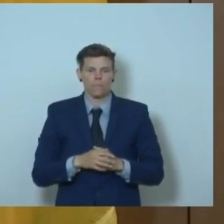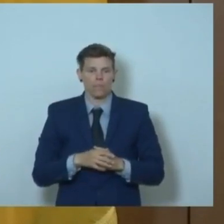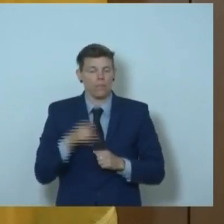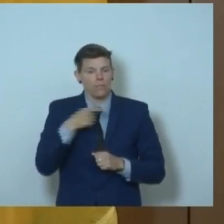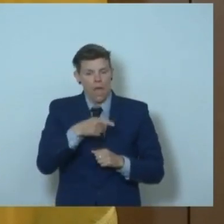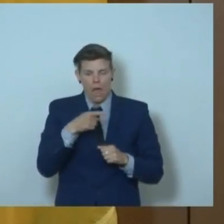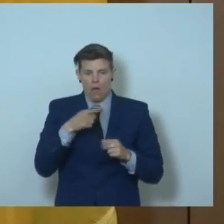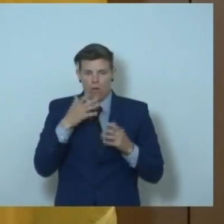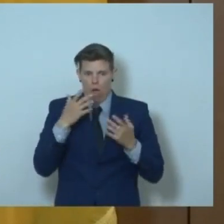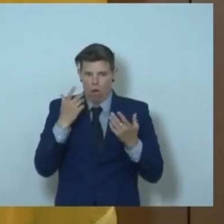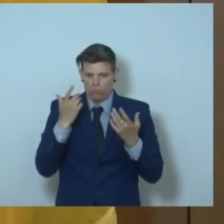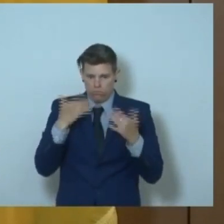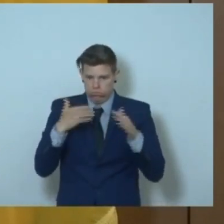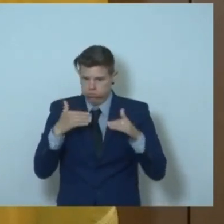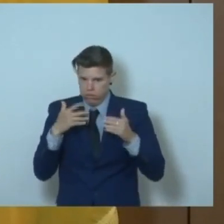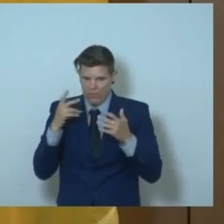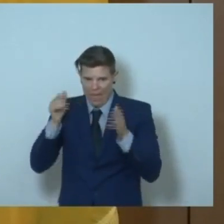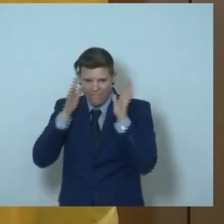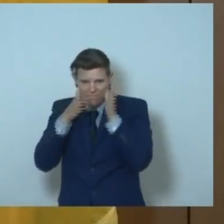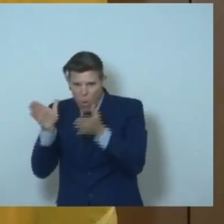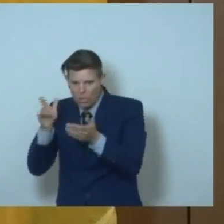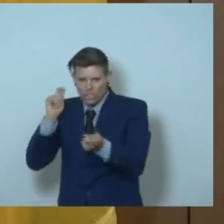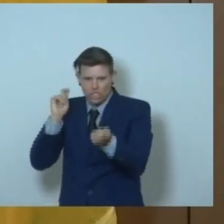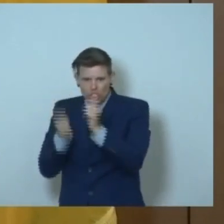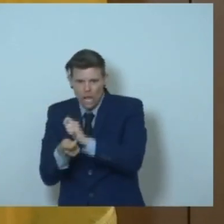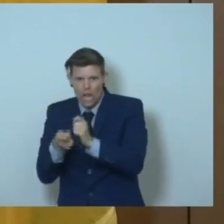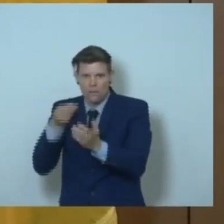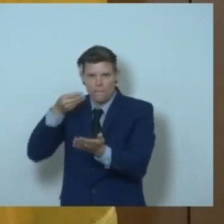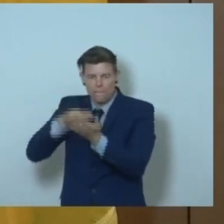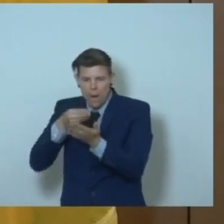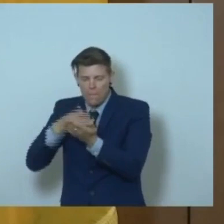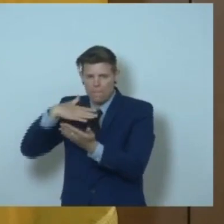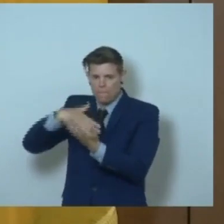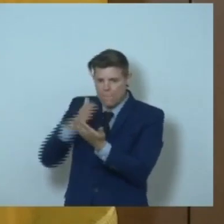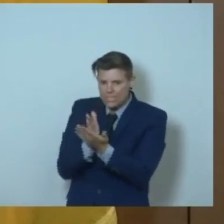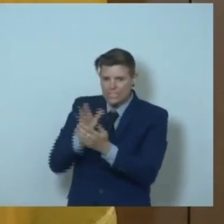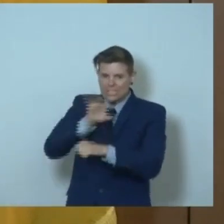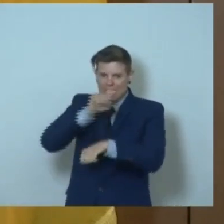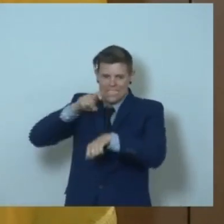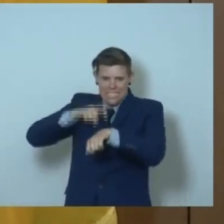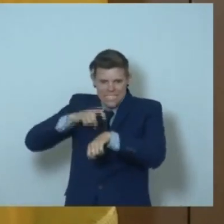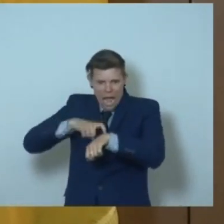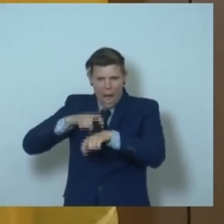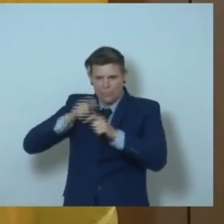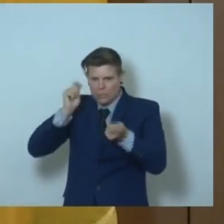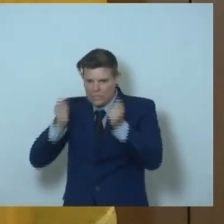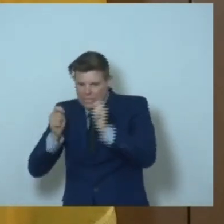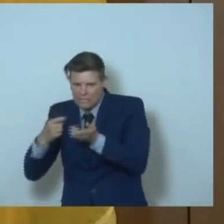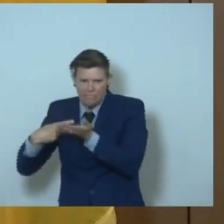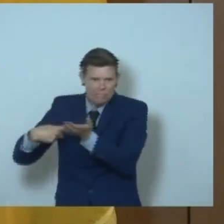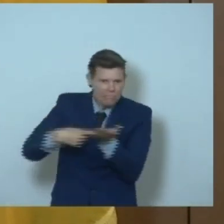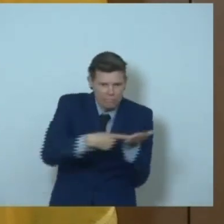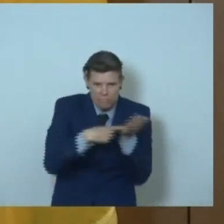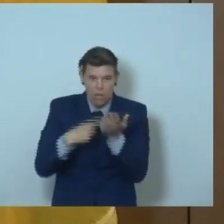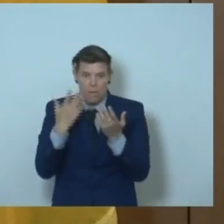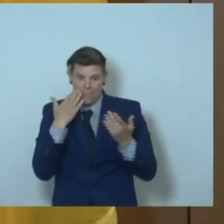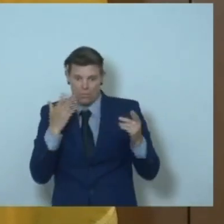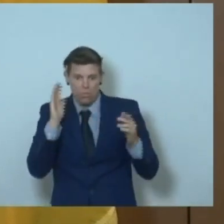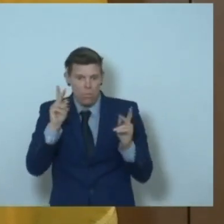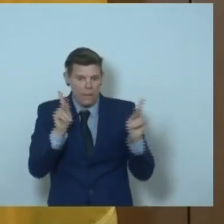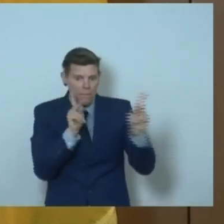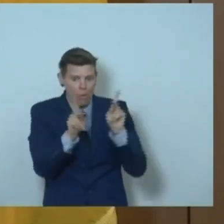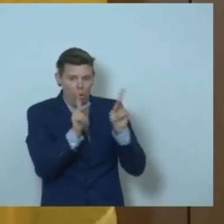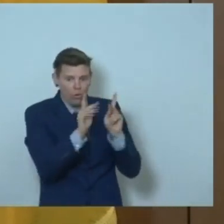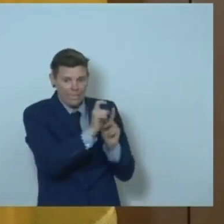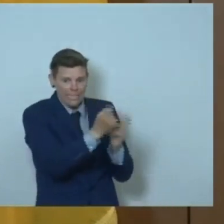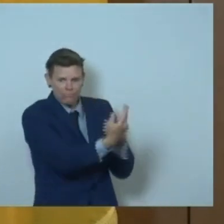do things and require lengthy debate with public participation. And so they are doing what